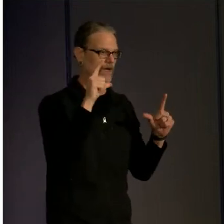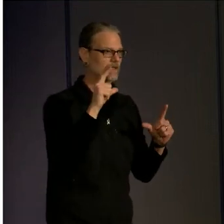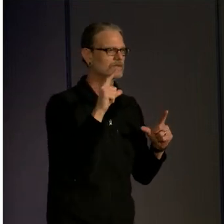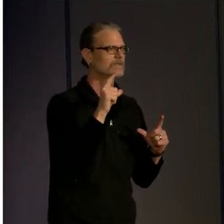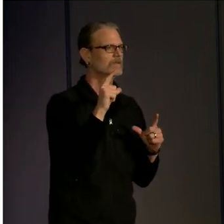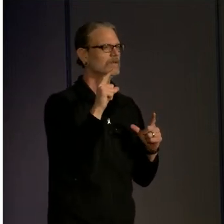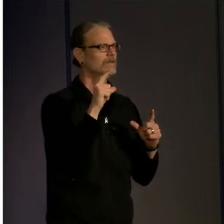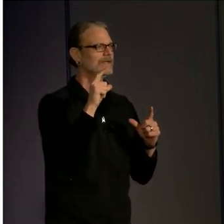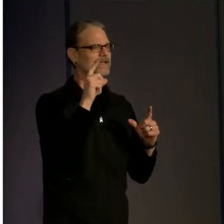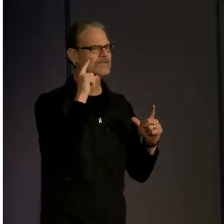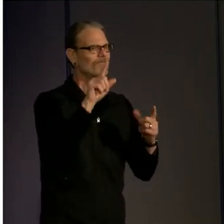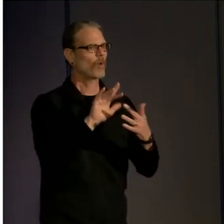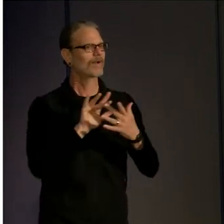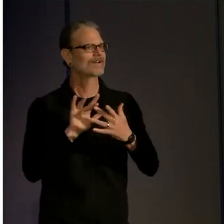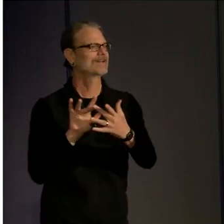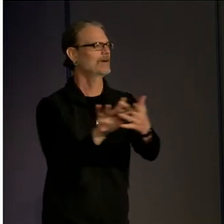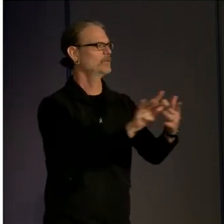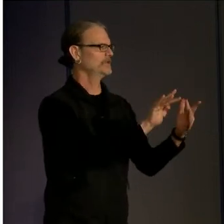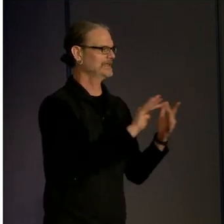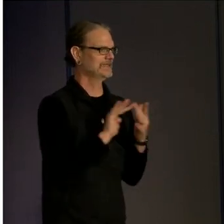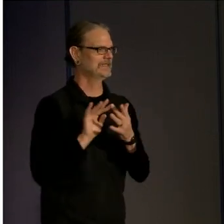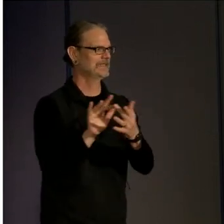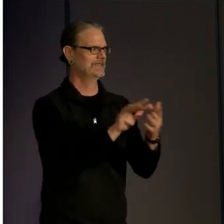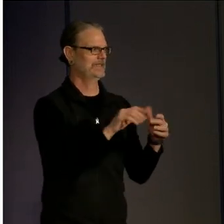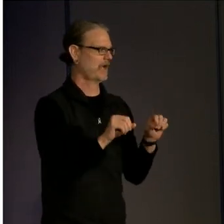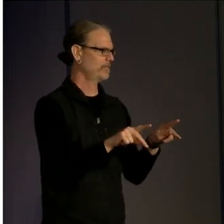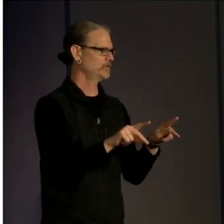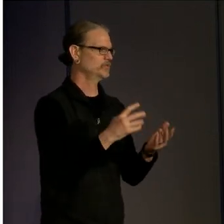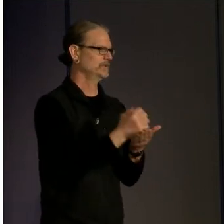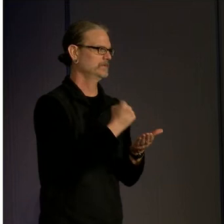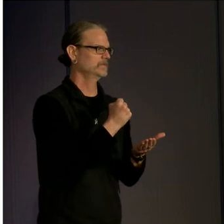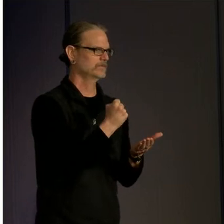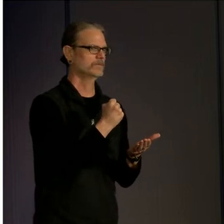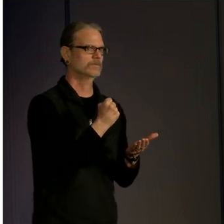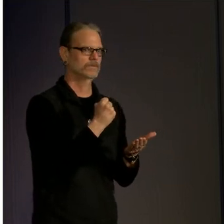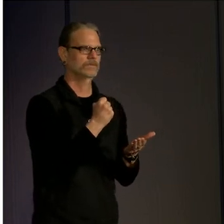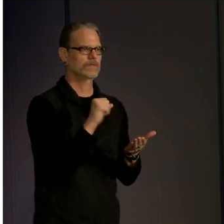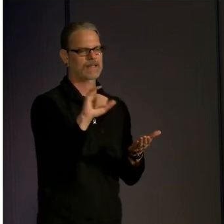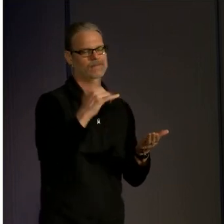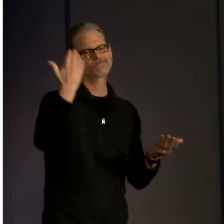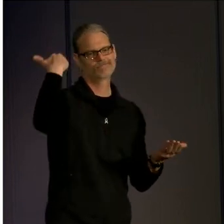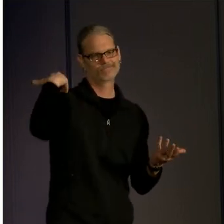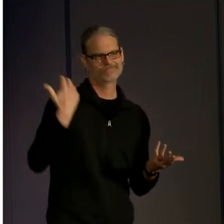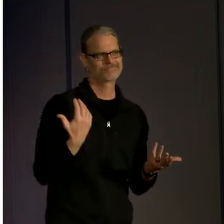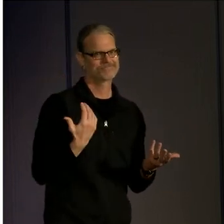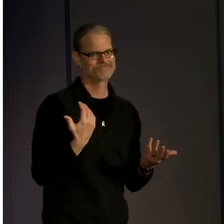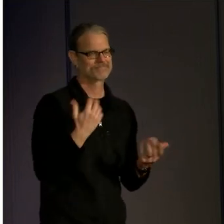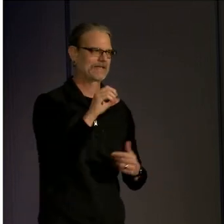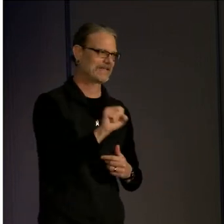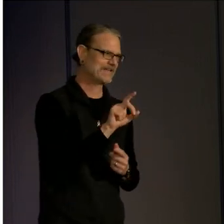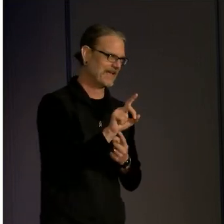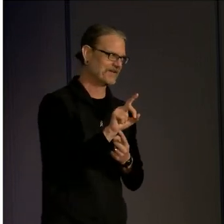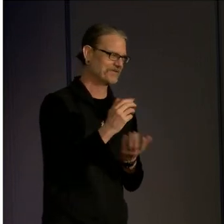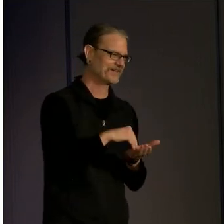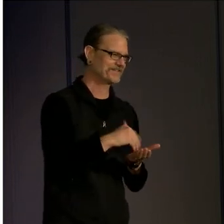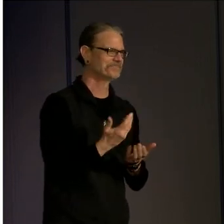it's all about the networking opportunities that happen. So there were these, back in the day, again, this is San Diego,